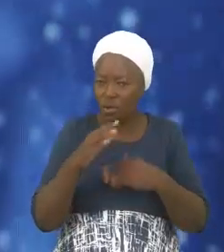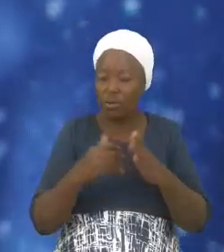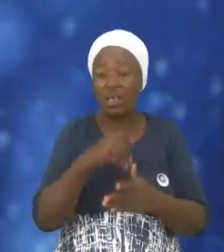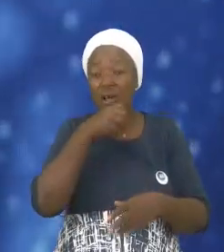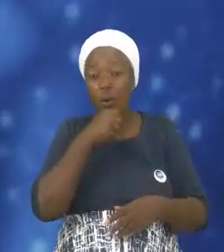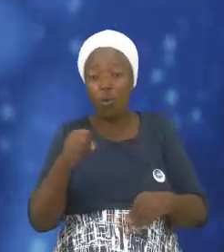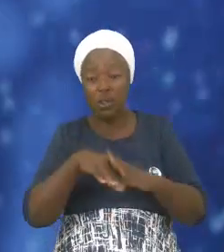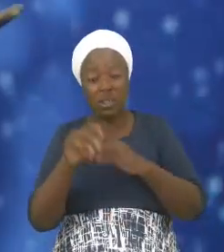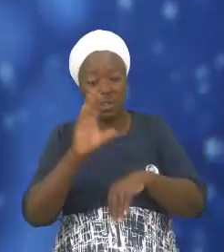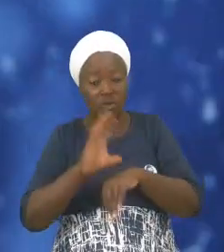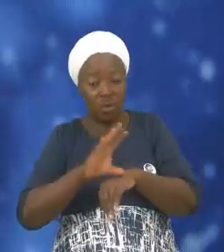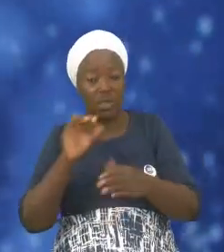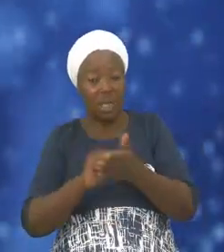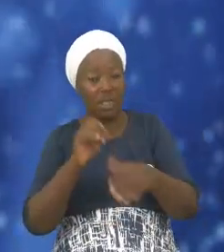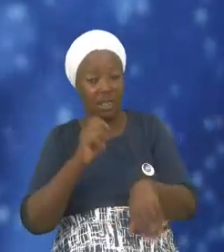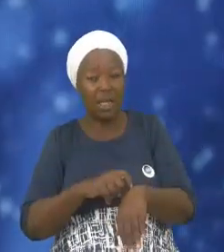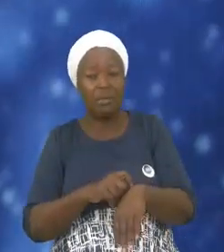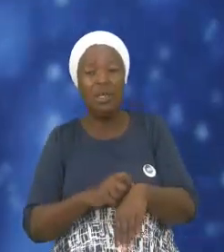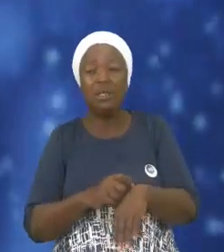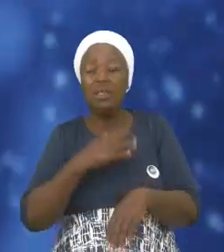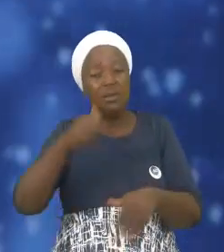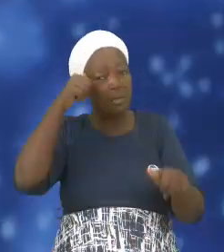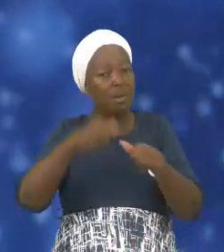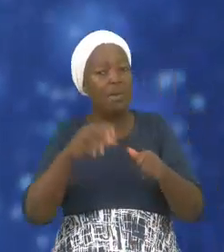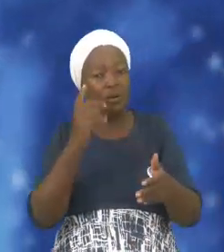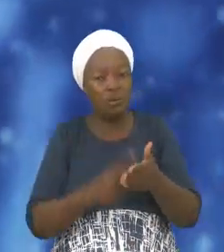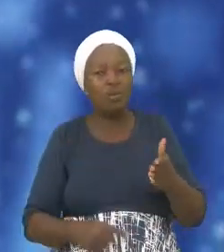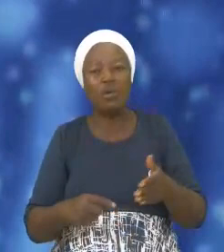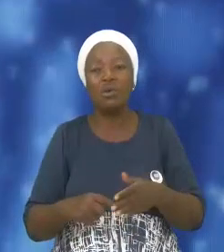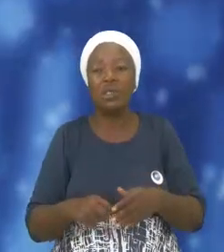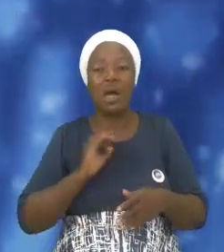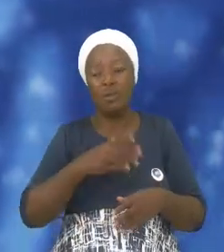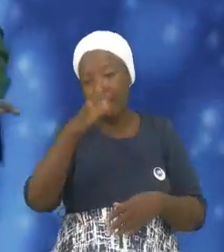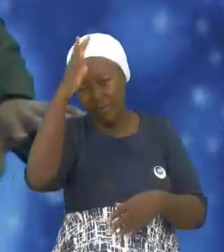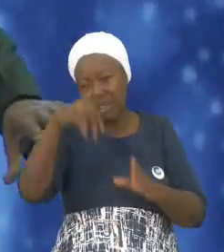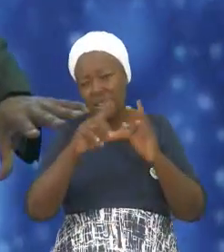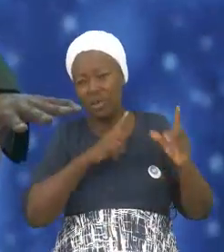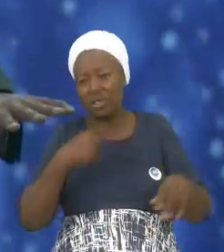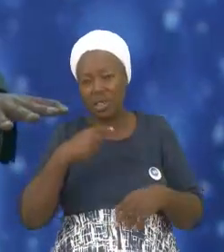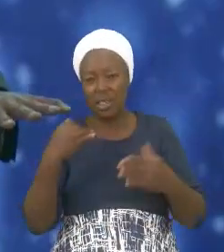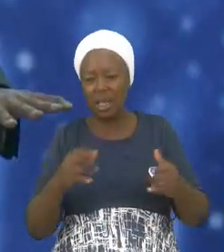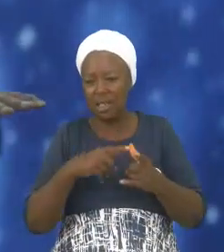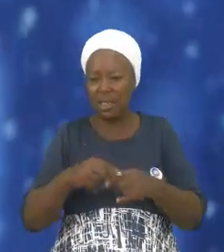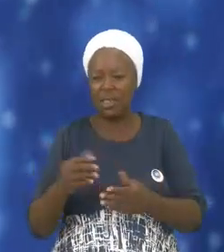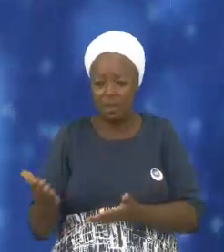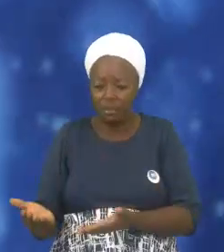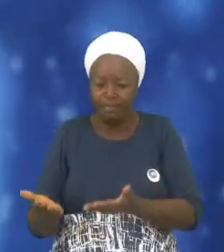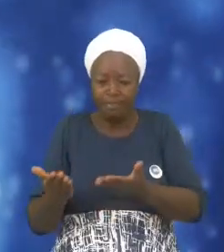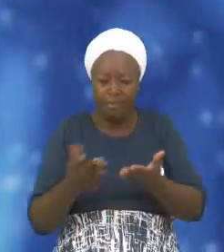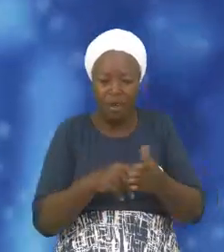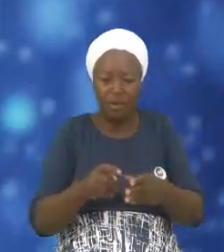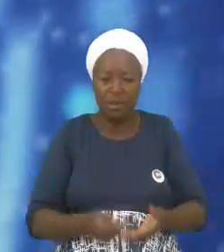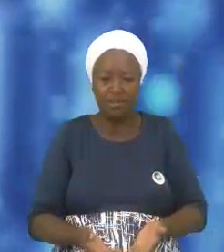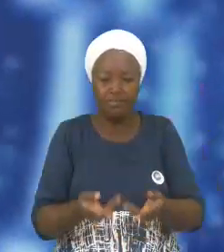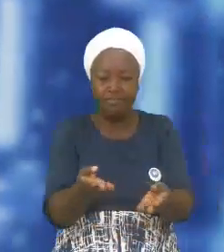in Minnesota, deeper life there, they remember what I'm saying. And they put that woman on a stretcher and